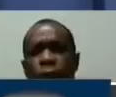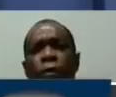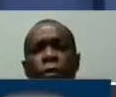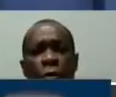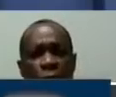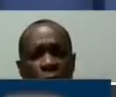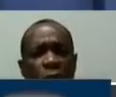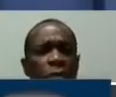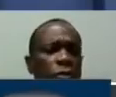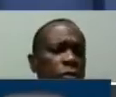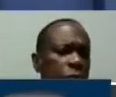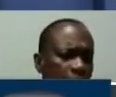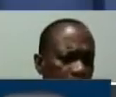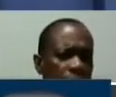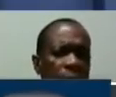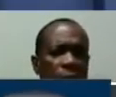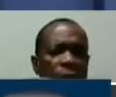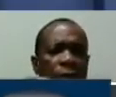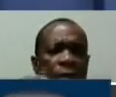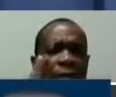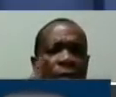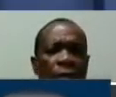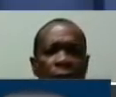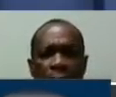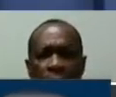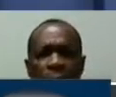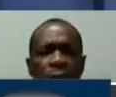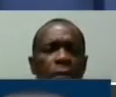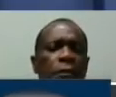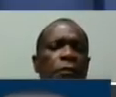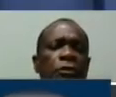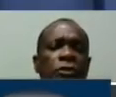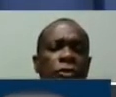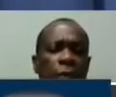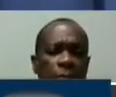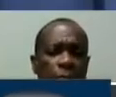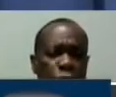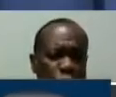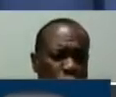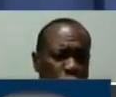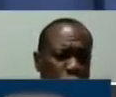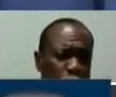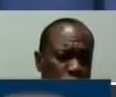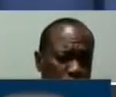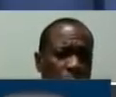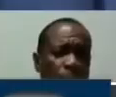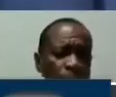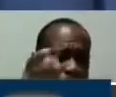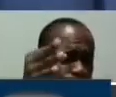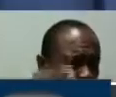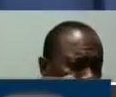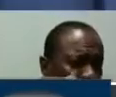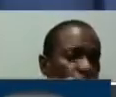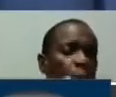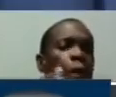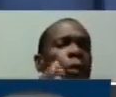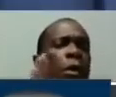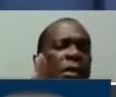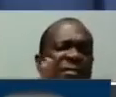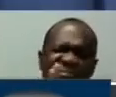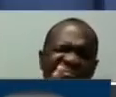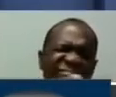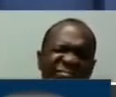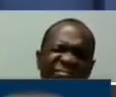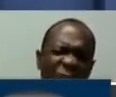surgeries, to our high-demand COVID areas as each RHA determines. In other words, the step